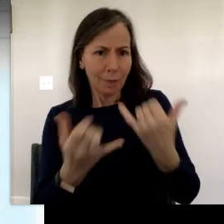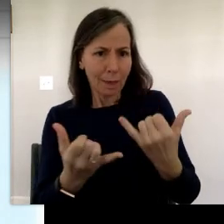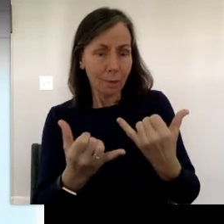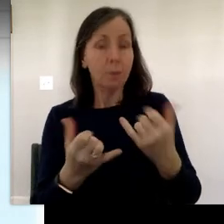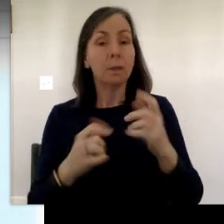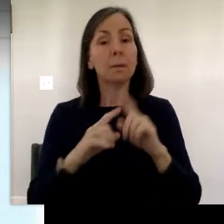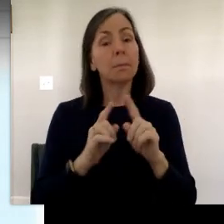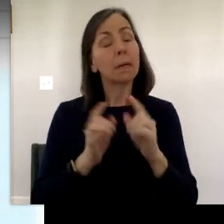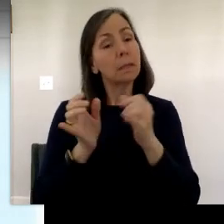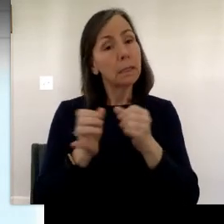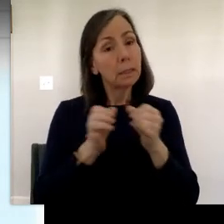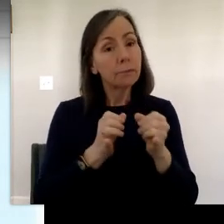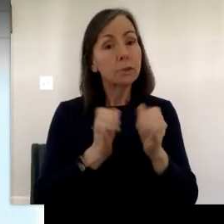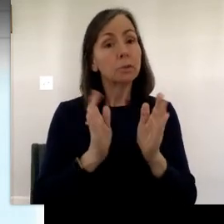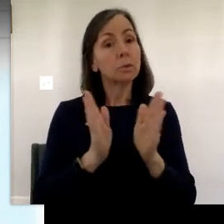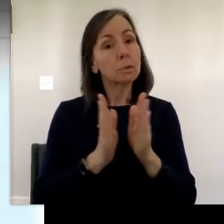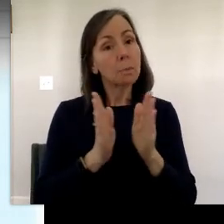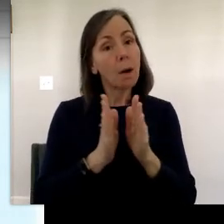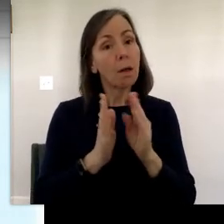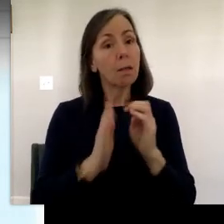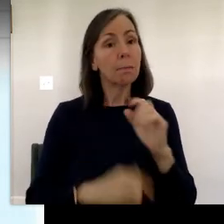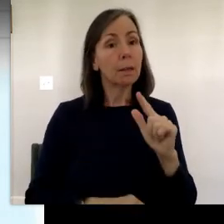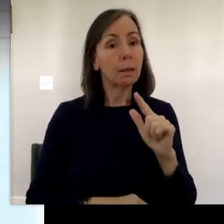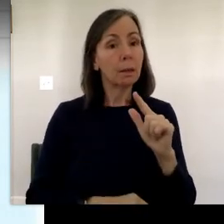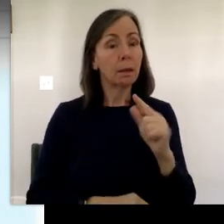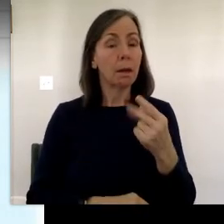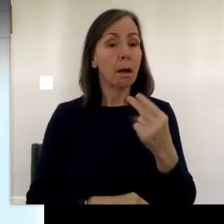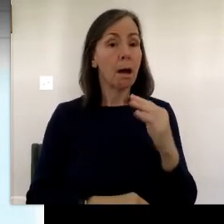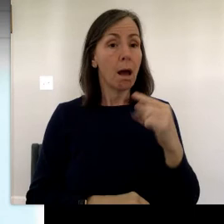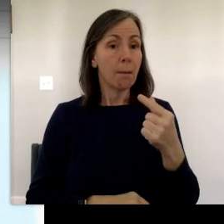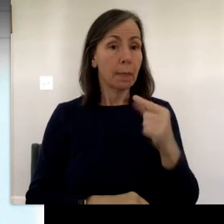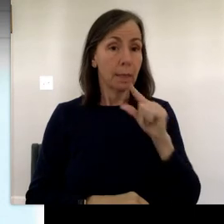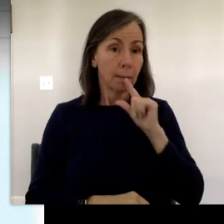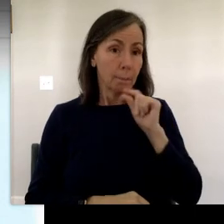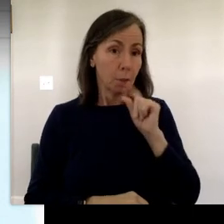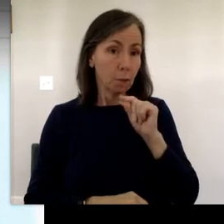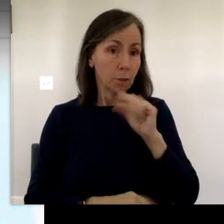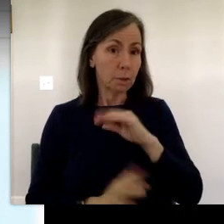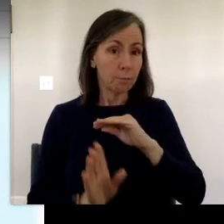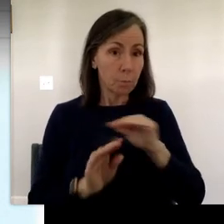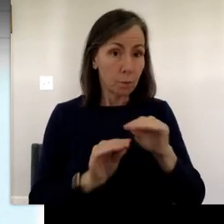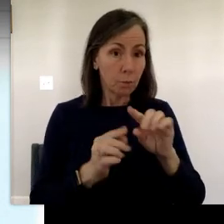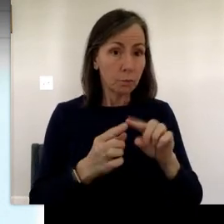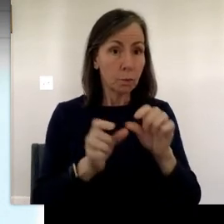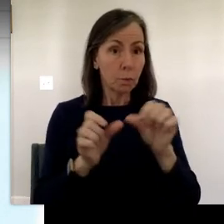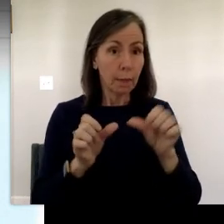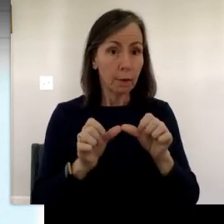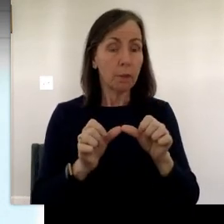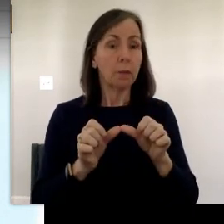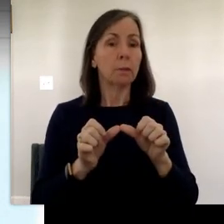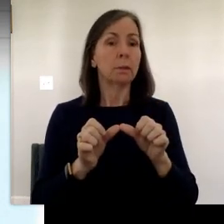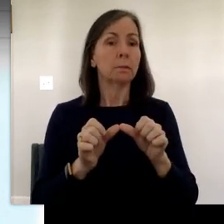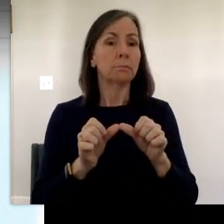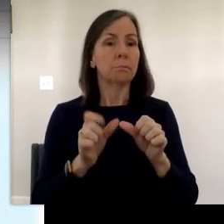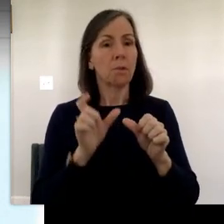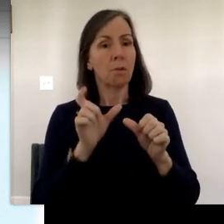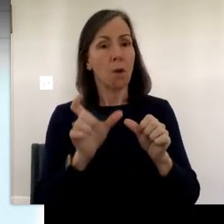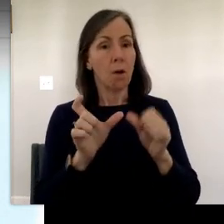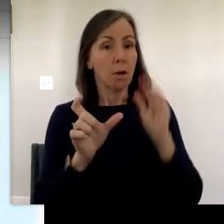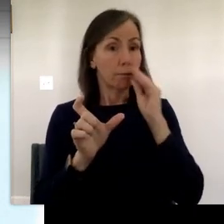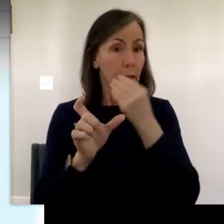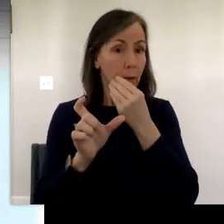small-billed hummingbirds that move into an area where there are longer flowers can't make their bills